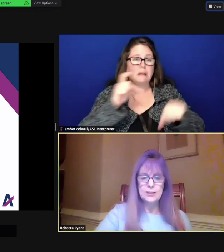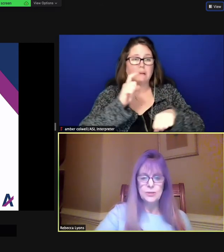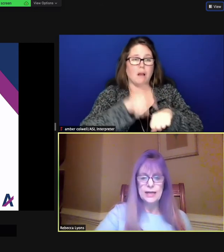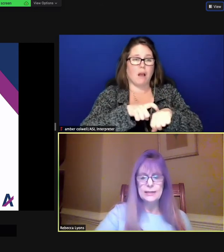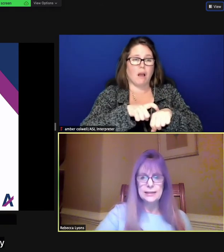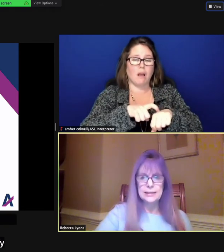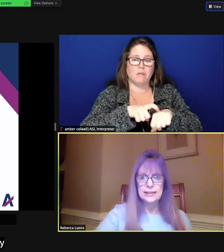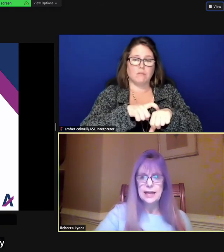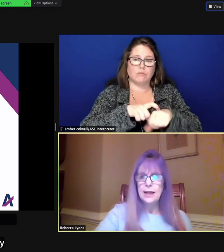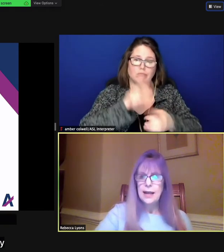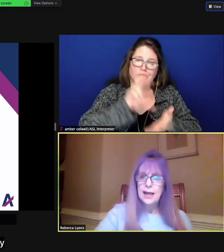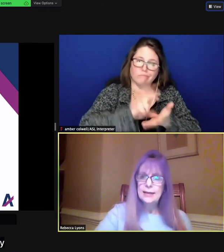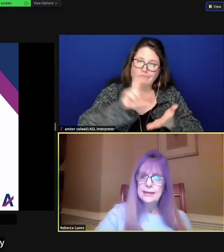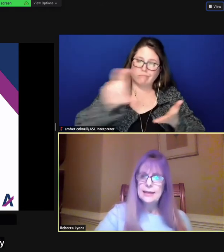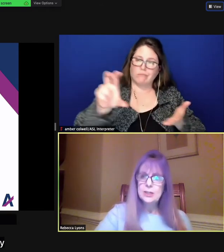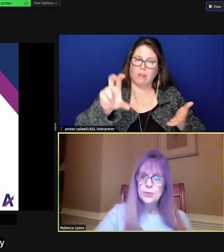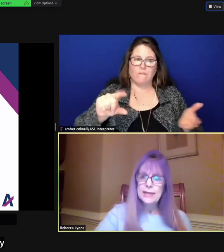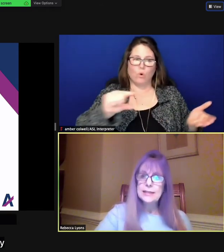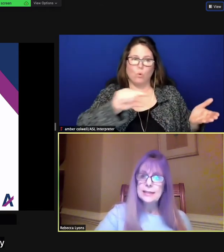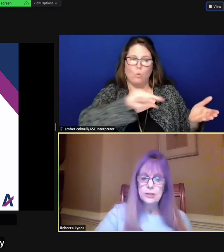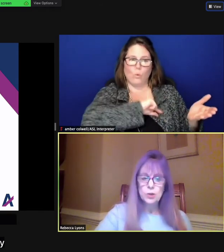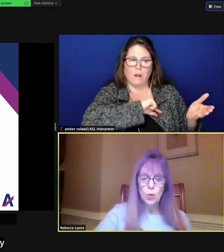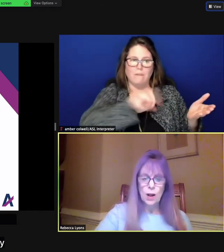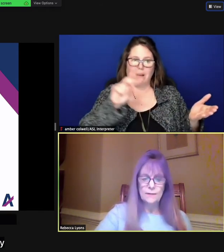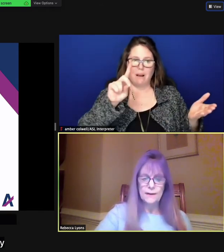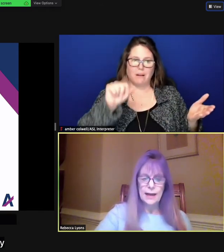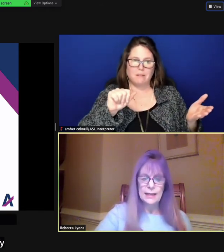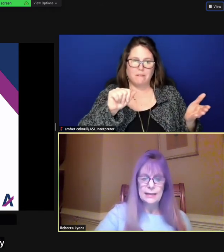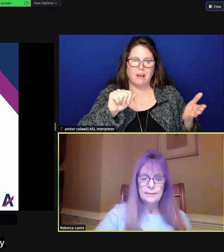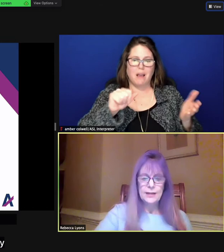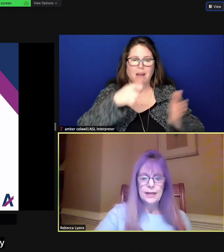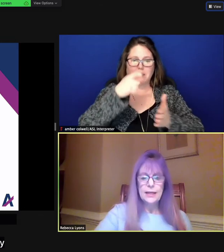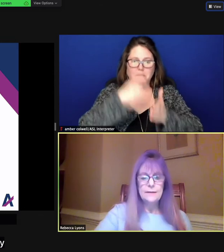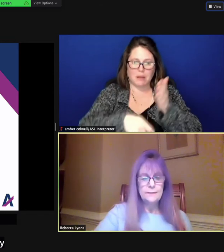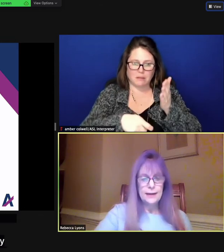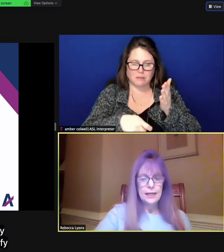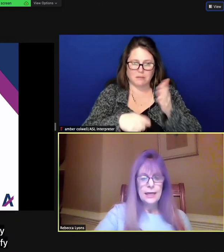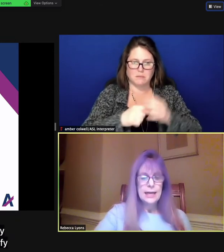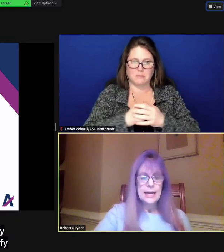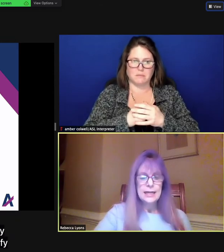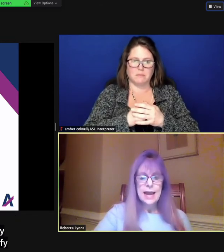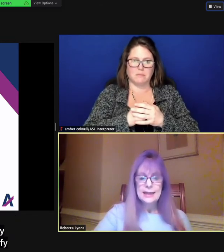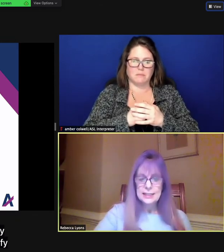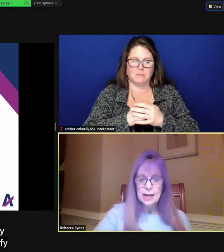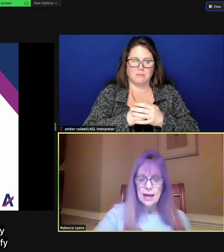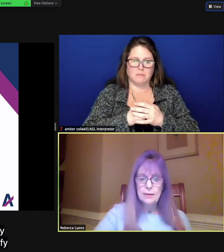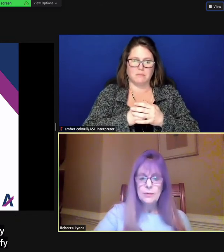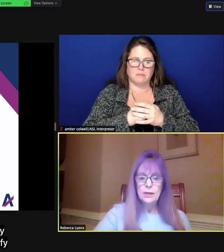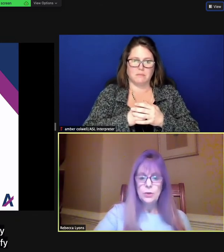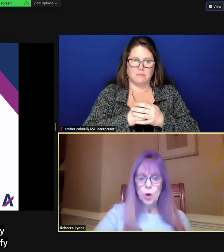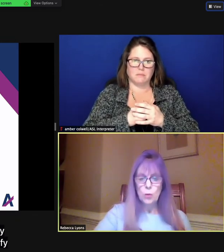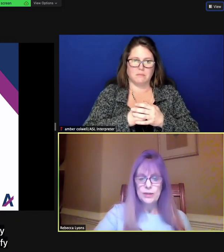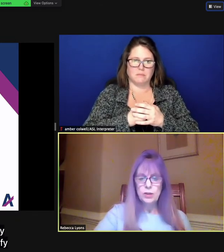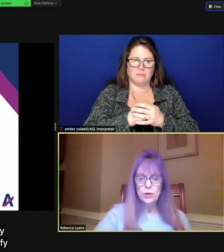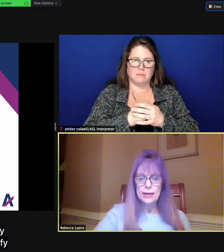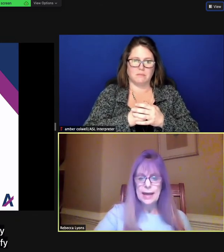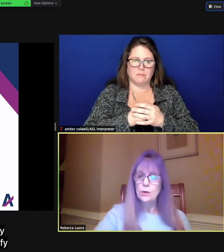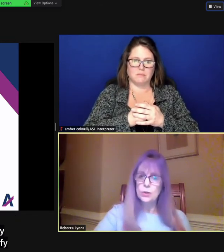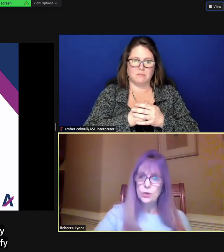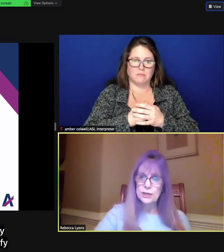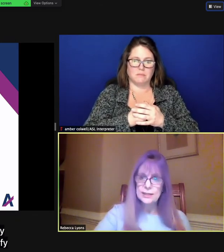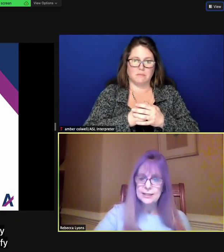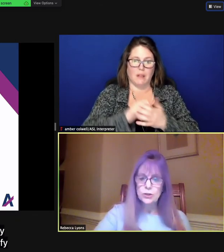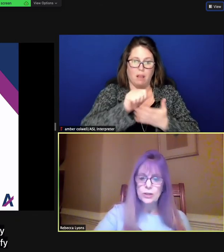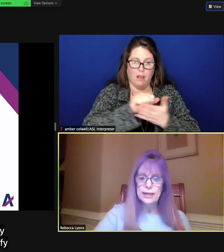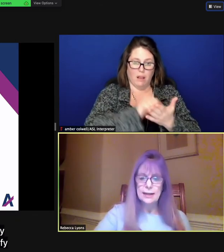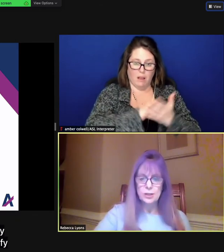disability expenses. And an expense is qualified if at the time you opened your account, you